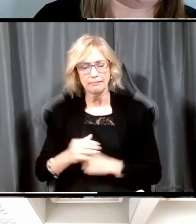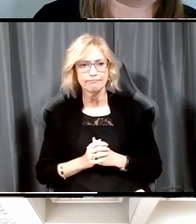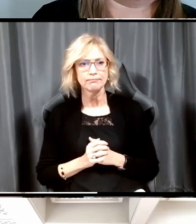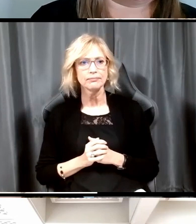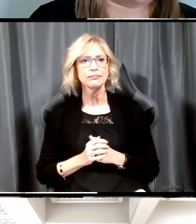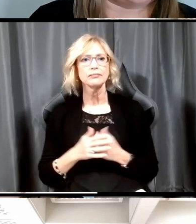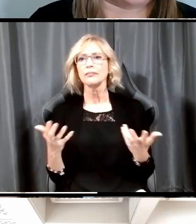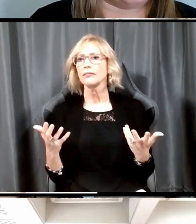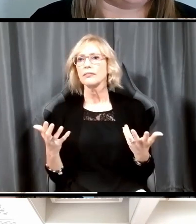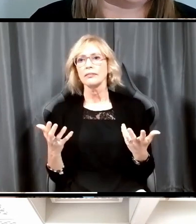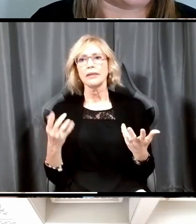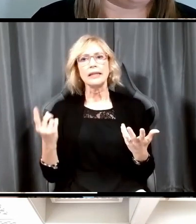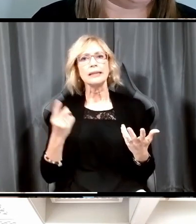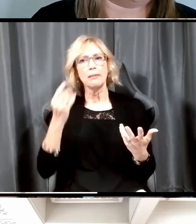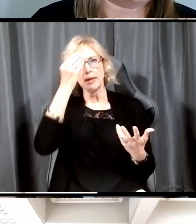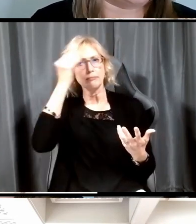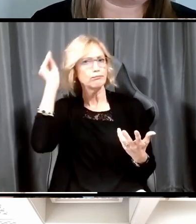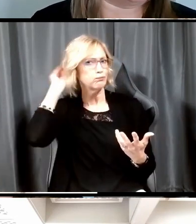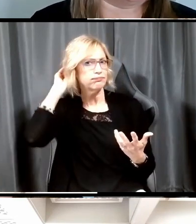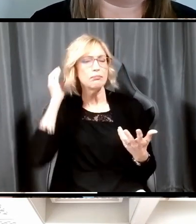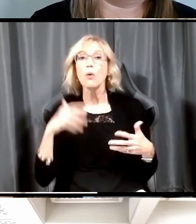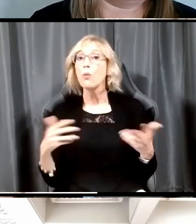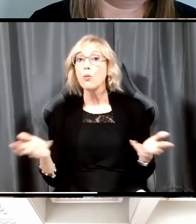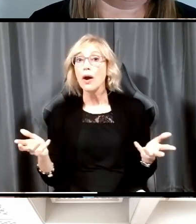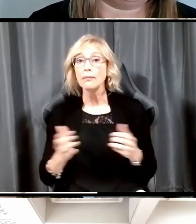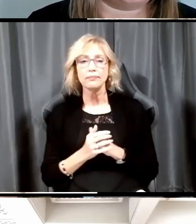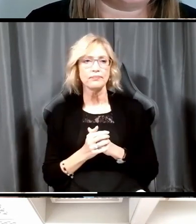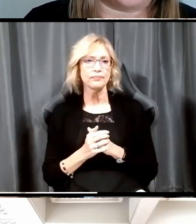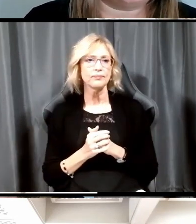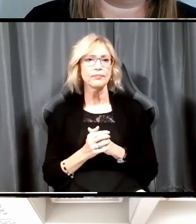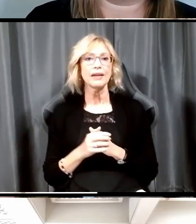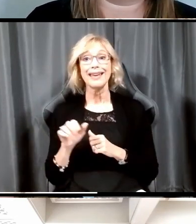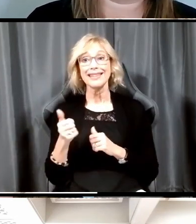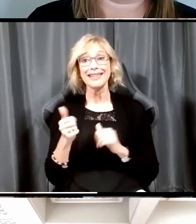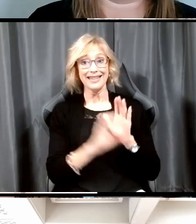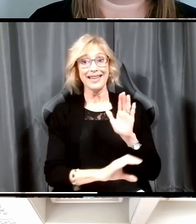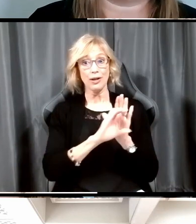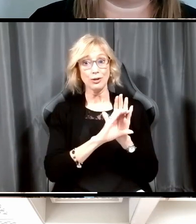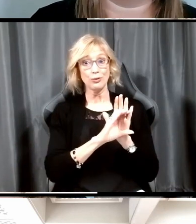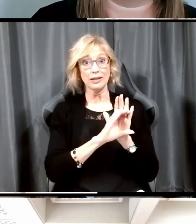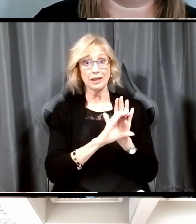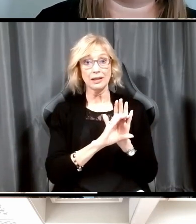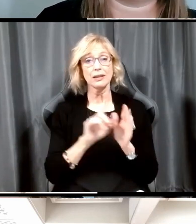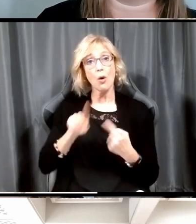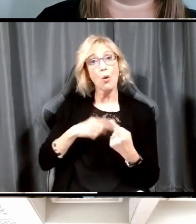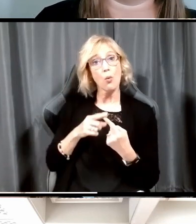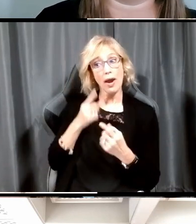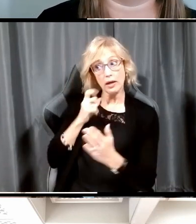You know, that's just something we want to keep in mind, is that these 10 characteristics, when observed in our child,